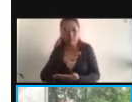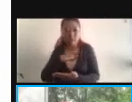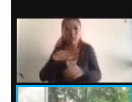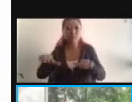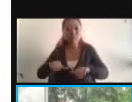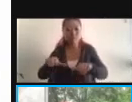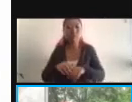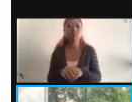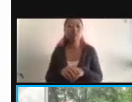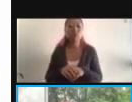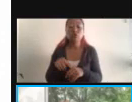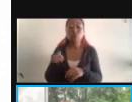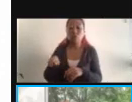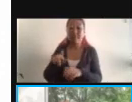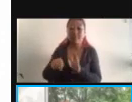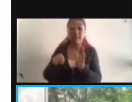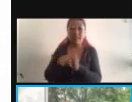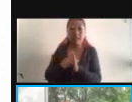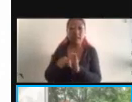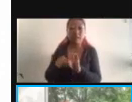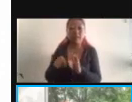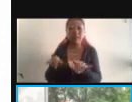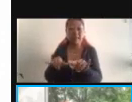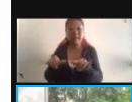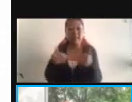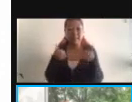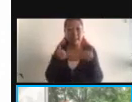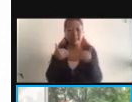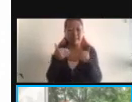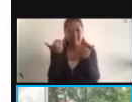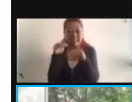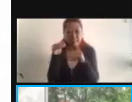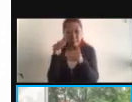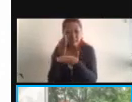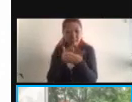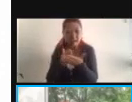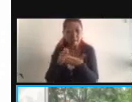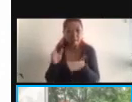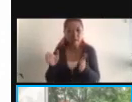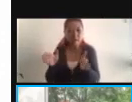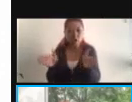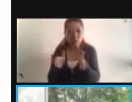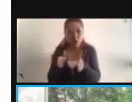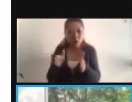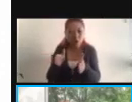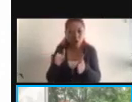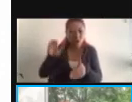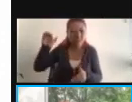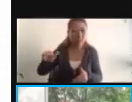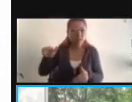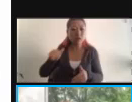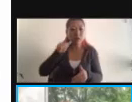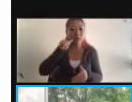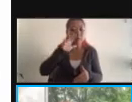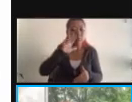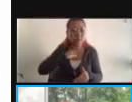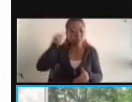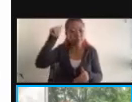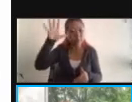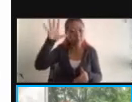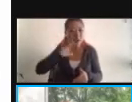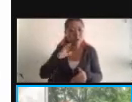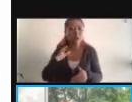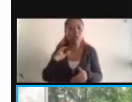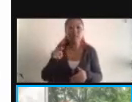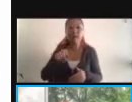existing sizes were limiting some of the small sized males and females. And NASA wanted